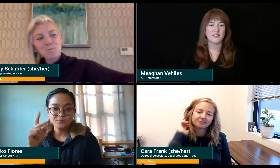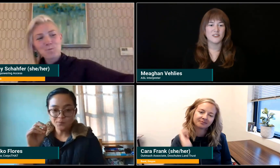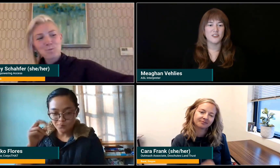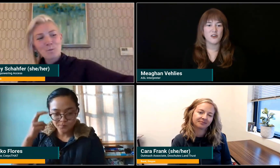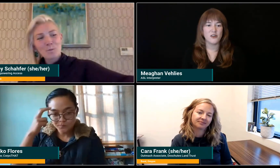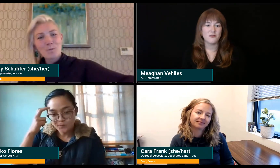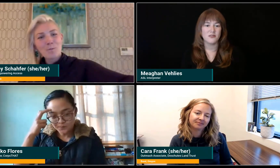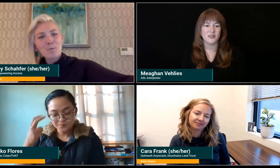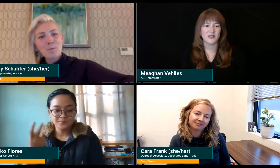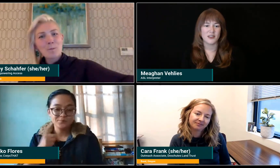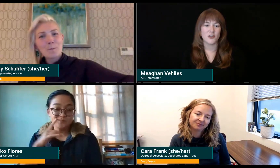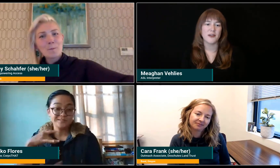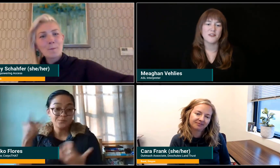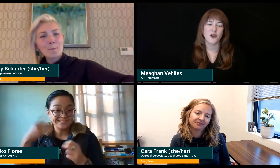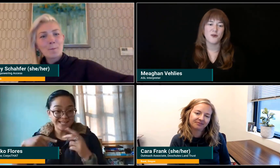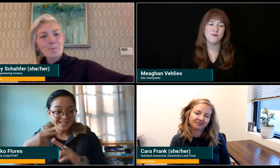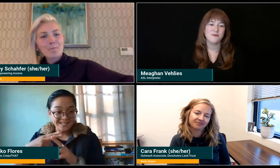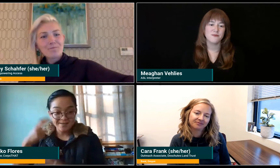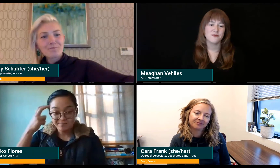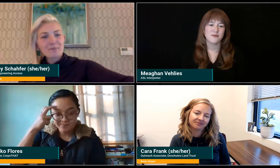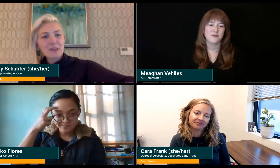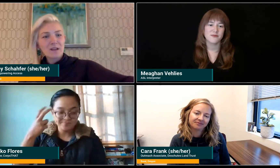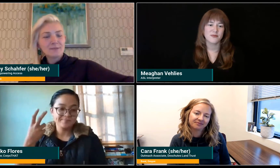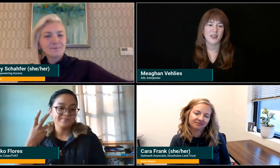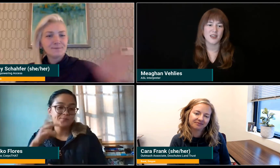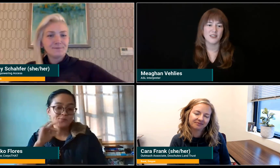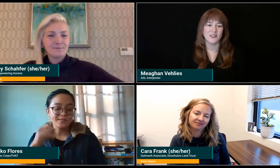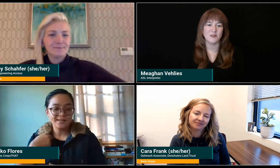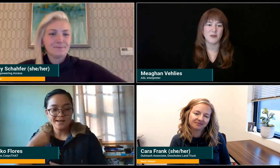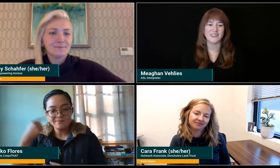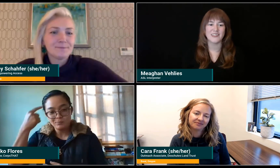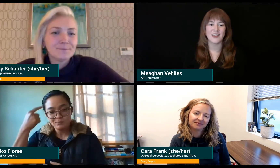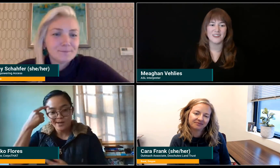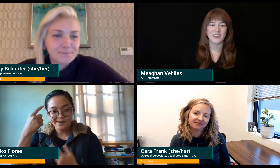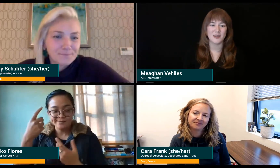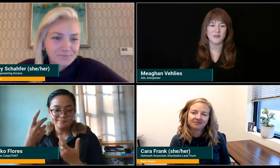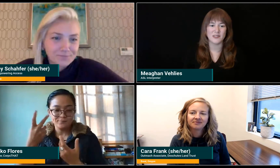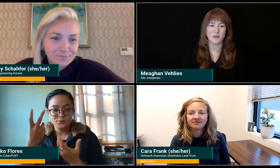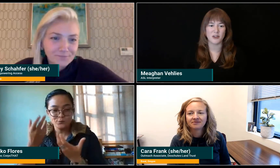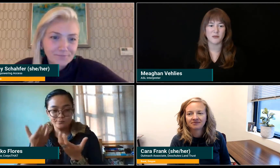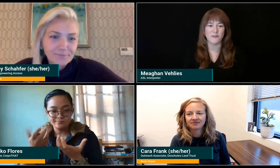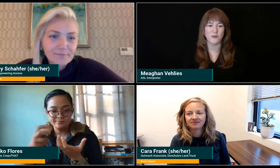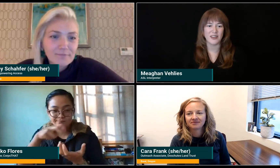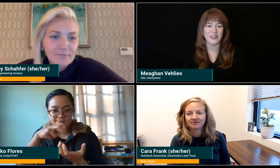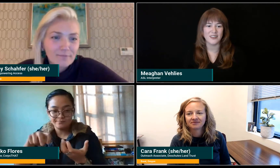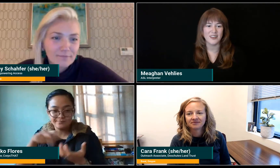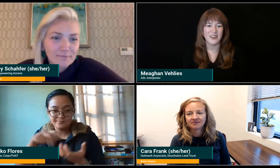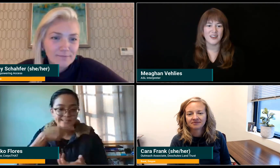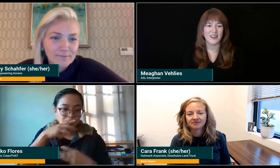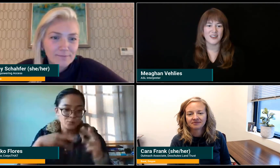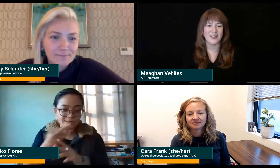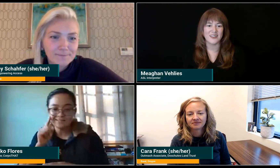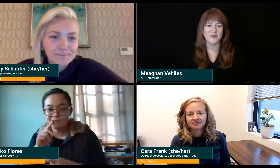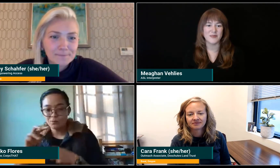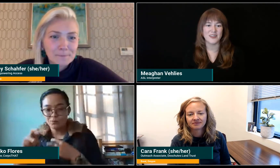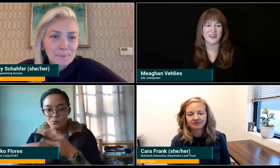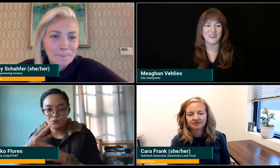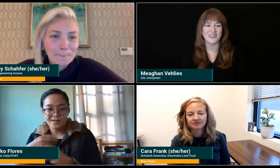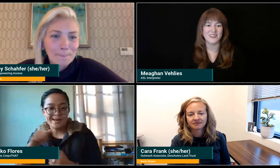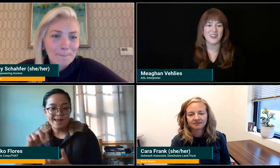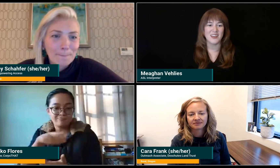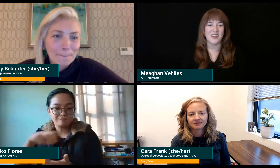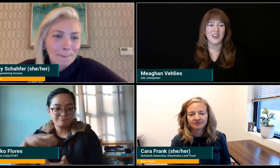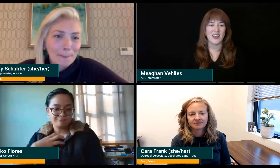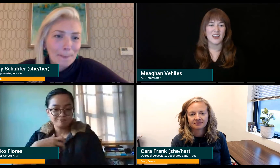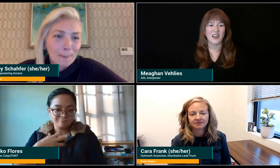is Sachiko. I go by Sko. And this is my sign name. It's up here on my forehead